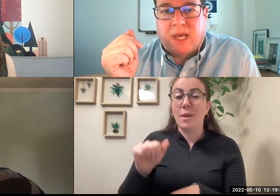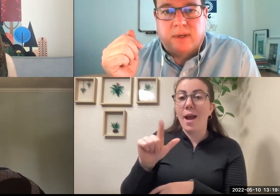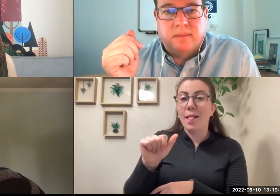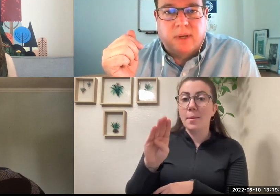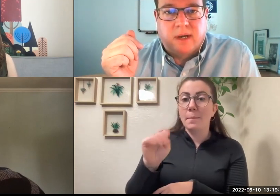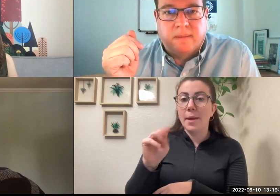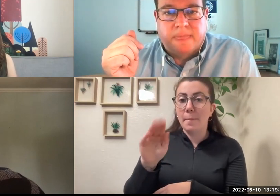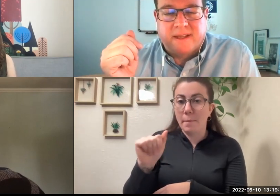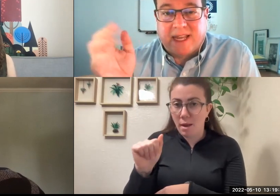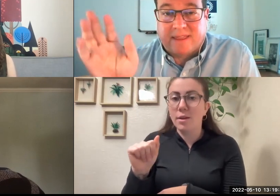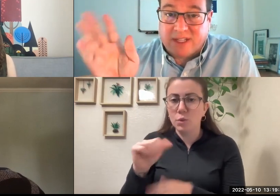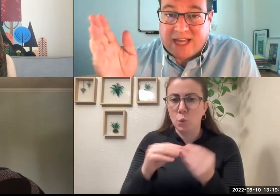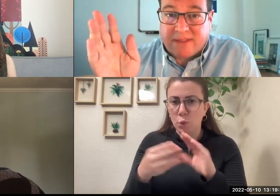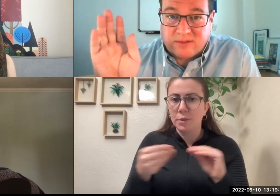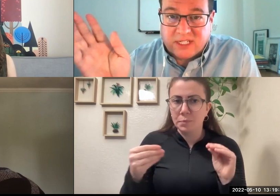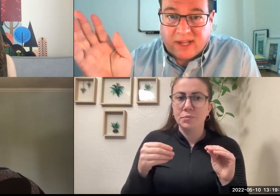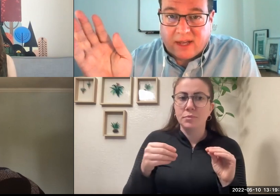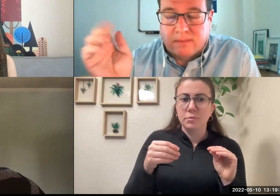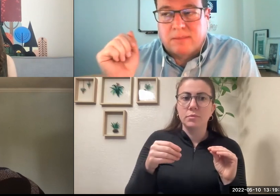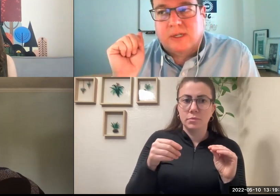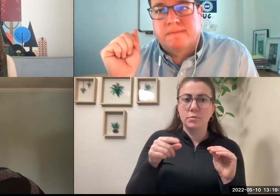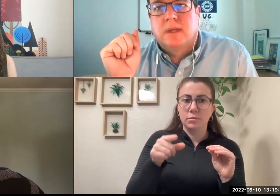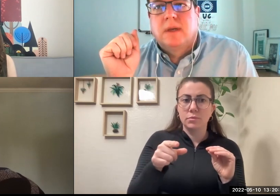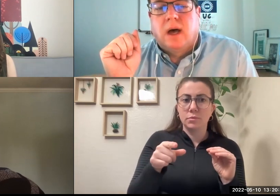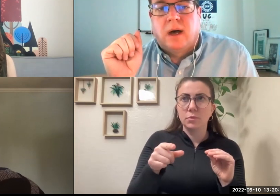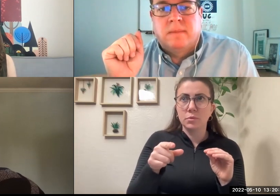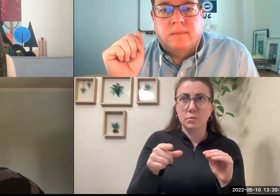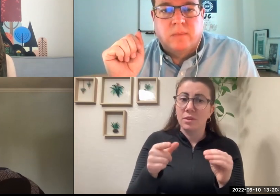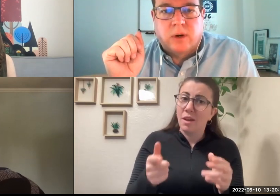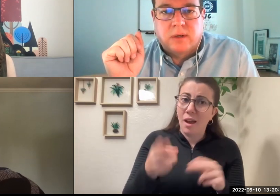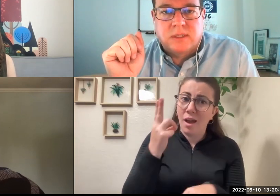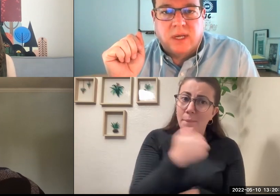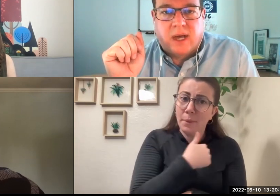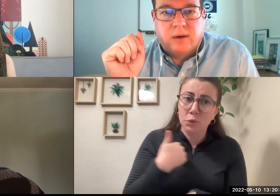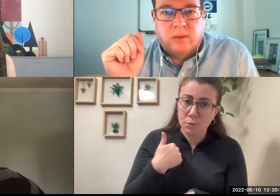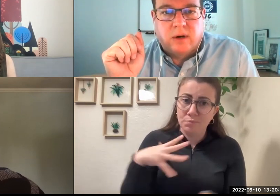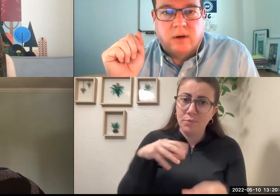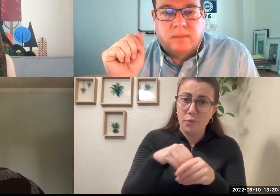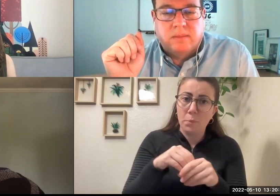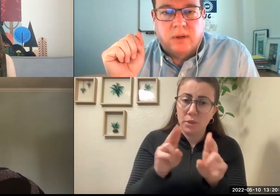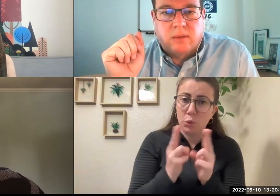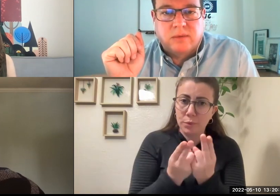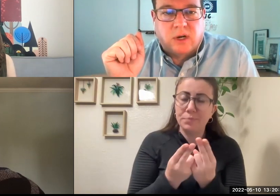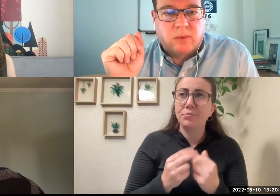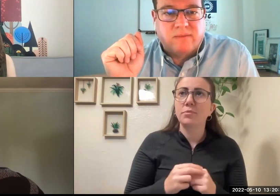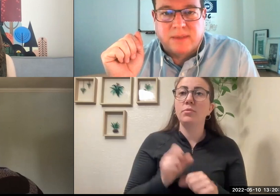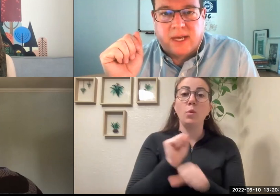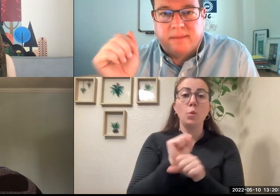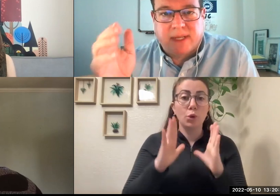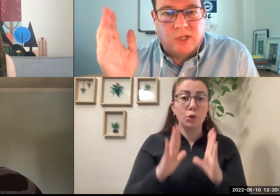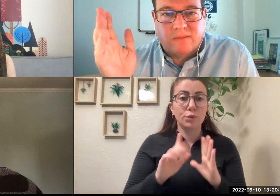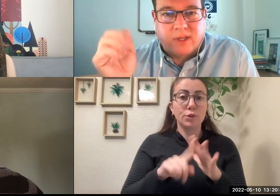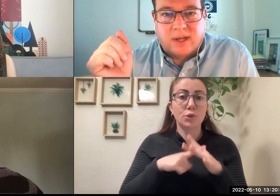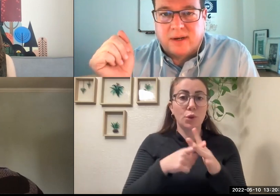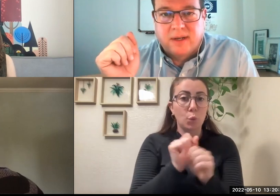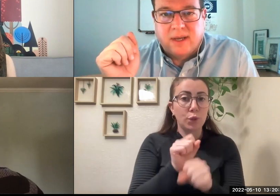in Alabama, a state that for the South has a relatively high union membership, workers who were, start working for Amazon,